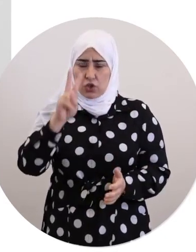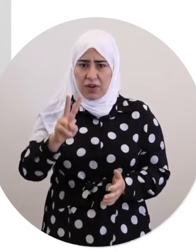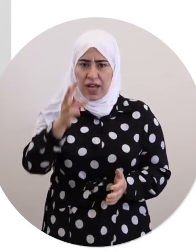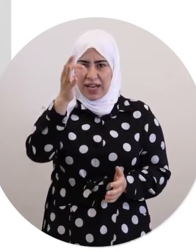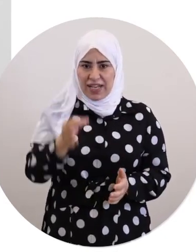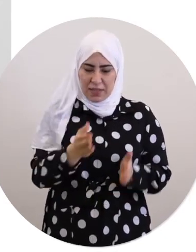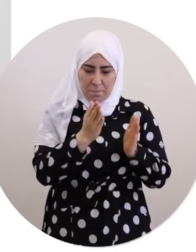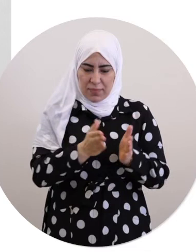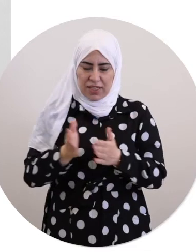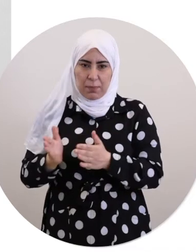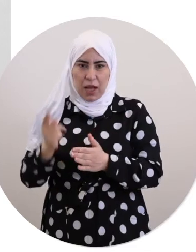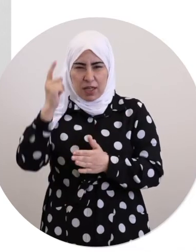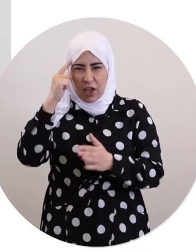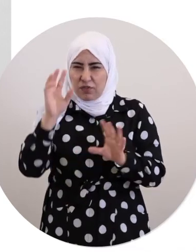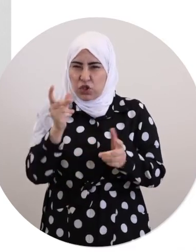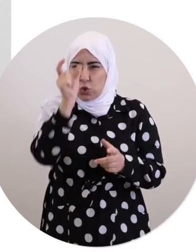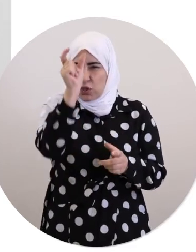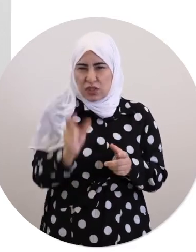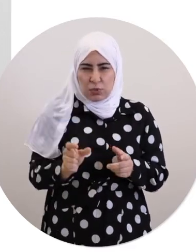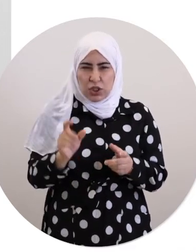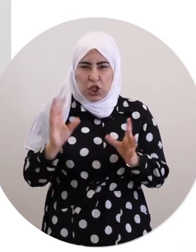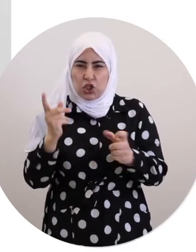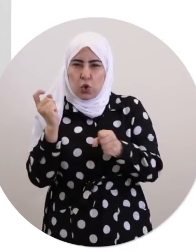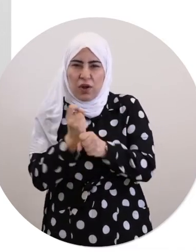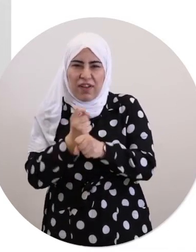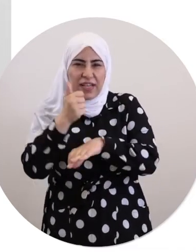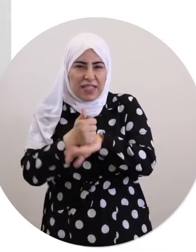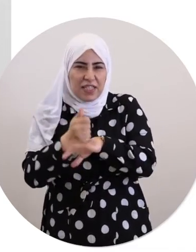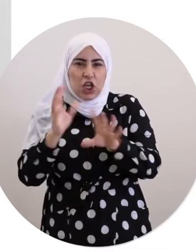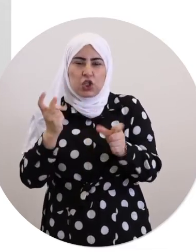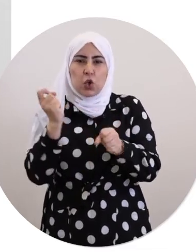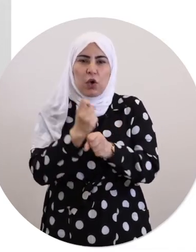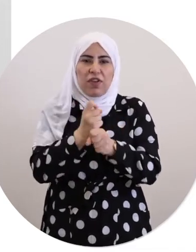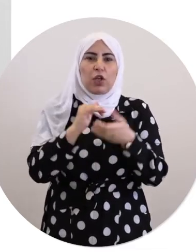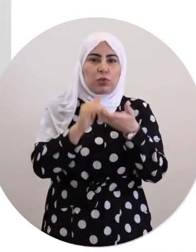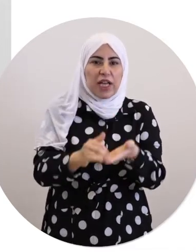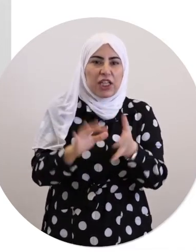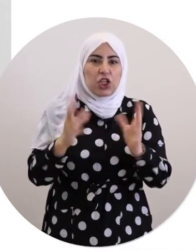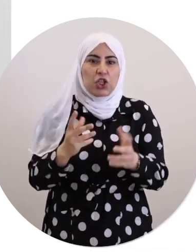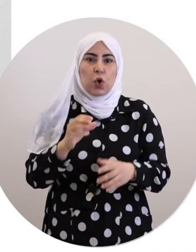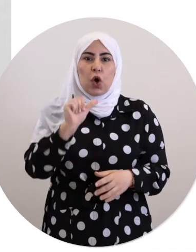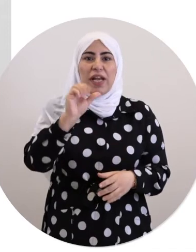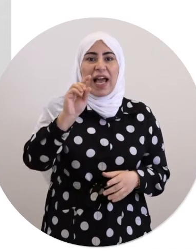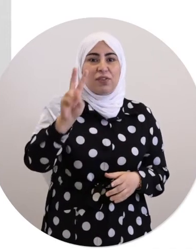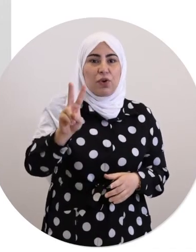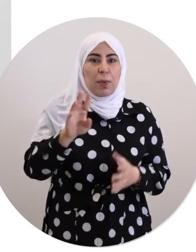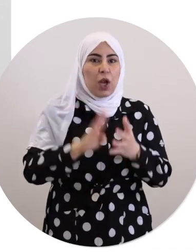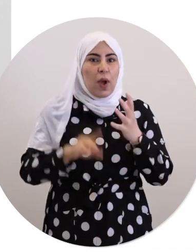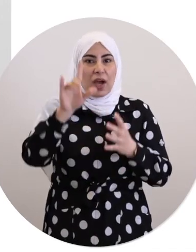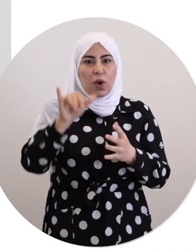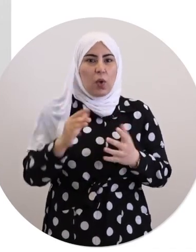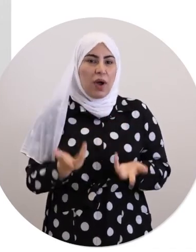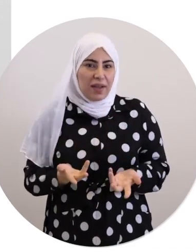been. So it can be been, it can be have, it can be has. Don't be scared. Look at the sentence and try to find, if you don't